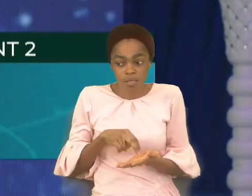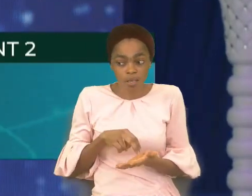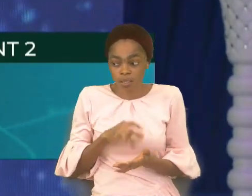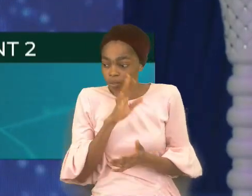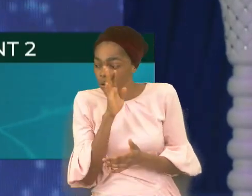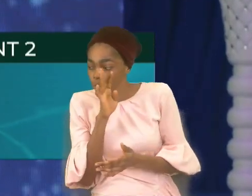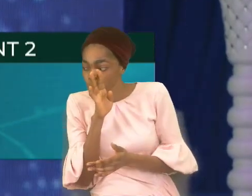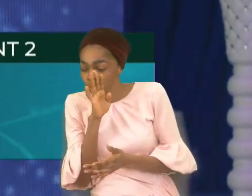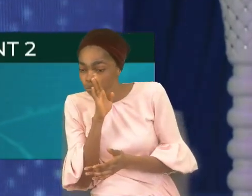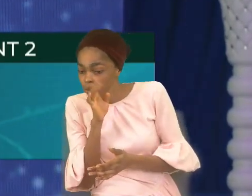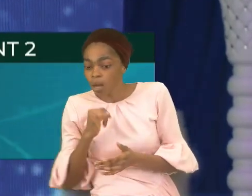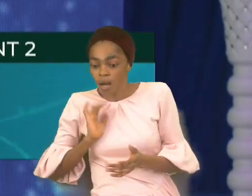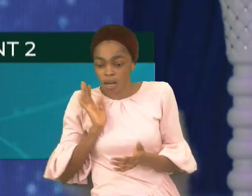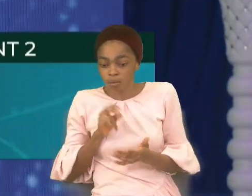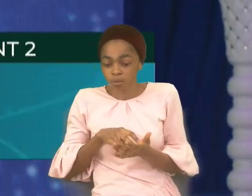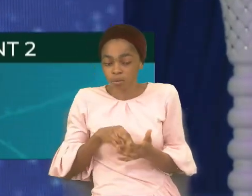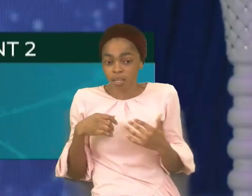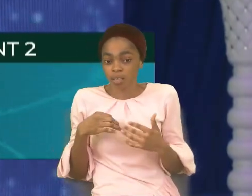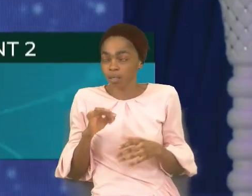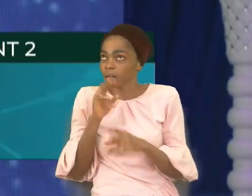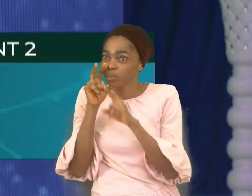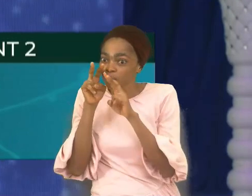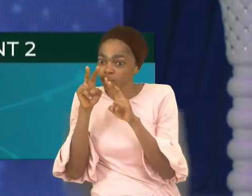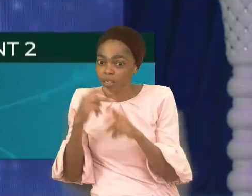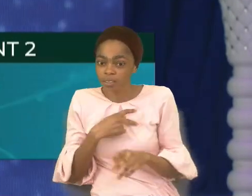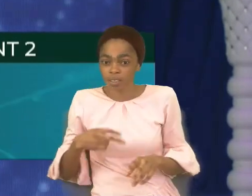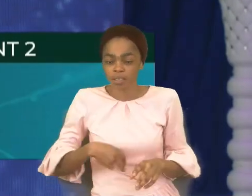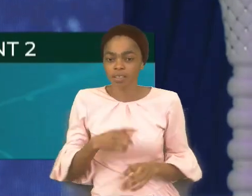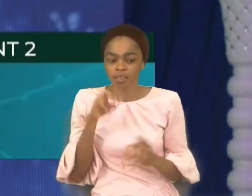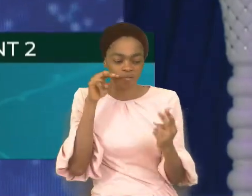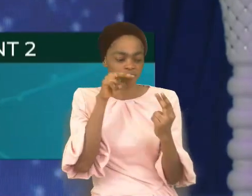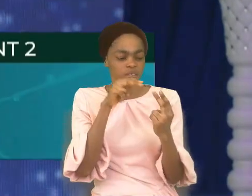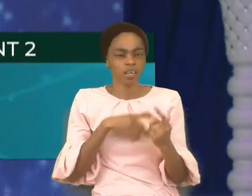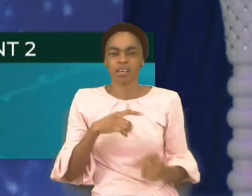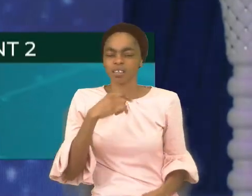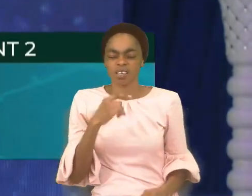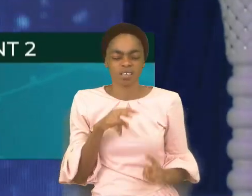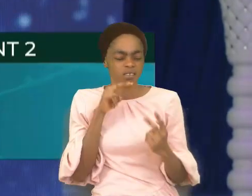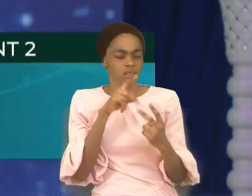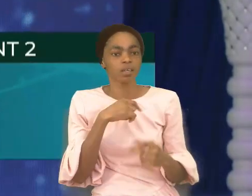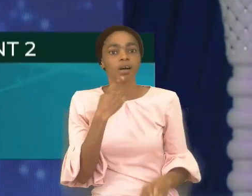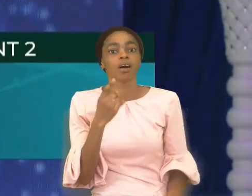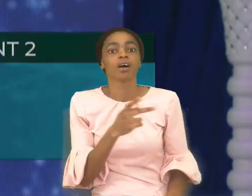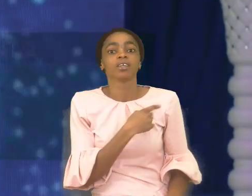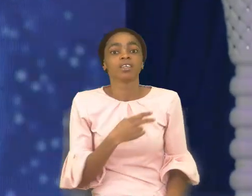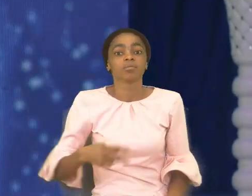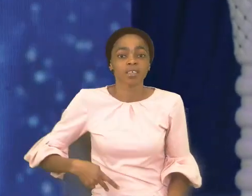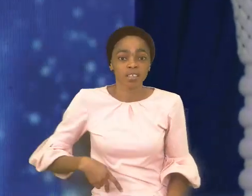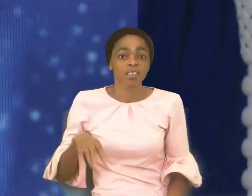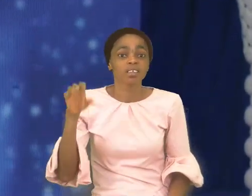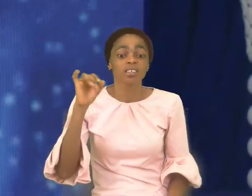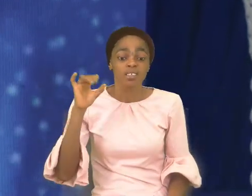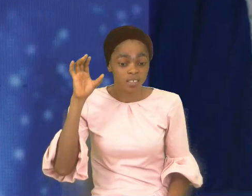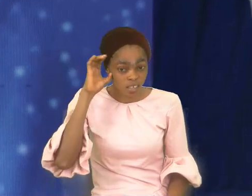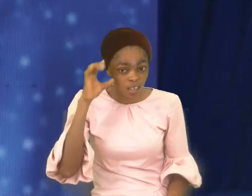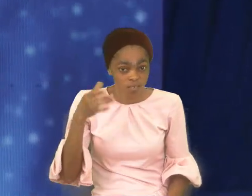and say, Nebuchadnezzar, here I stand. They said, oh Nebuchadnezzar,